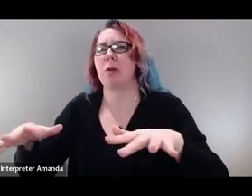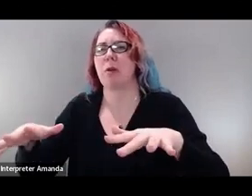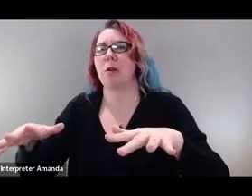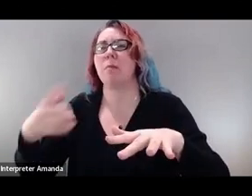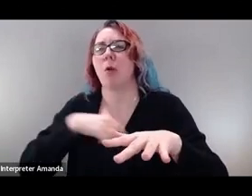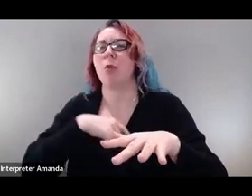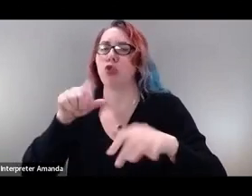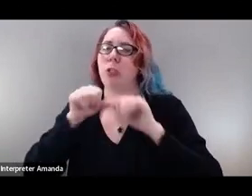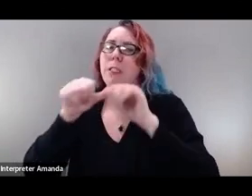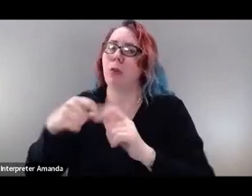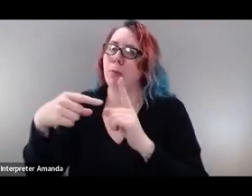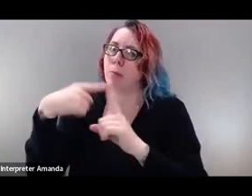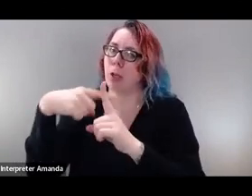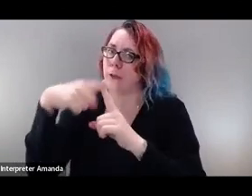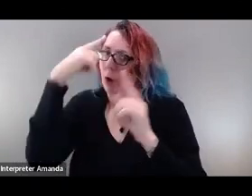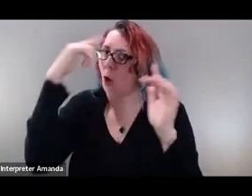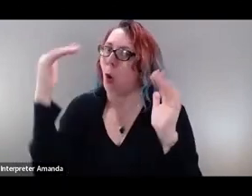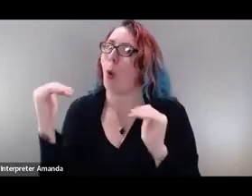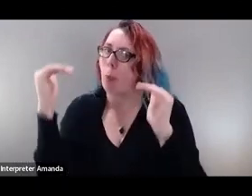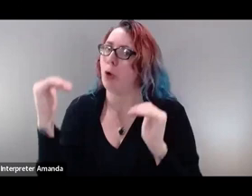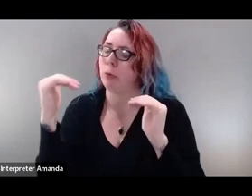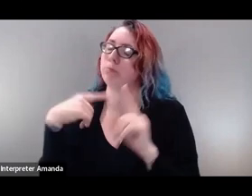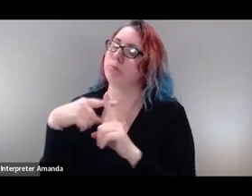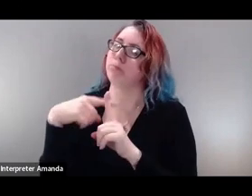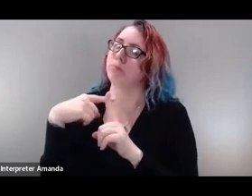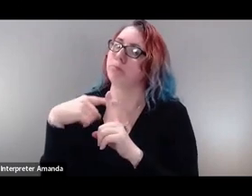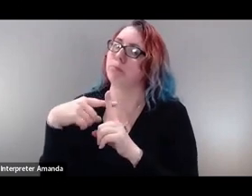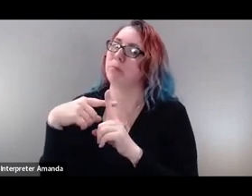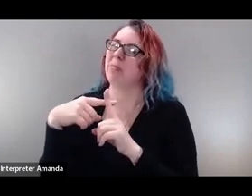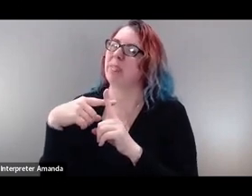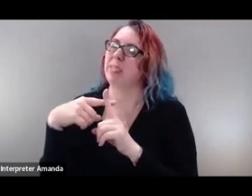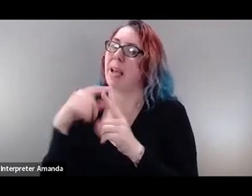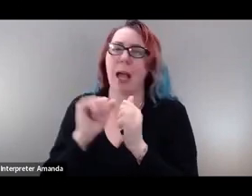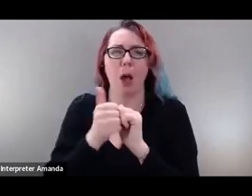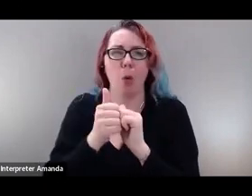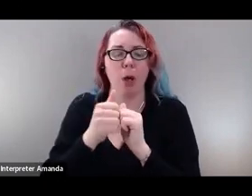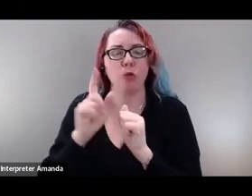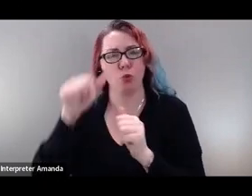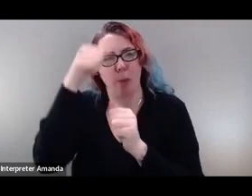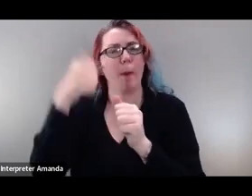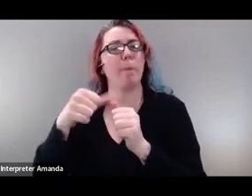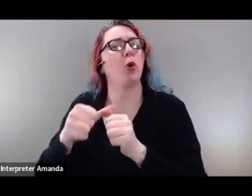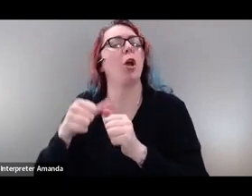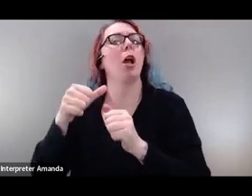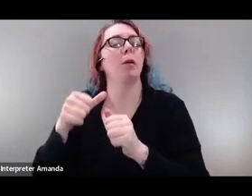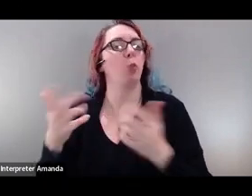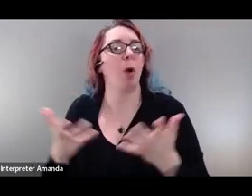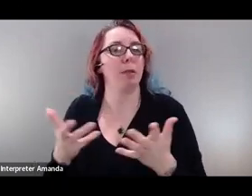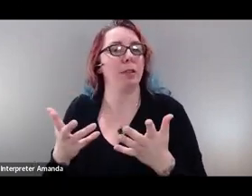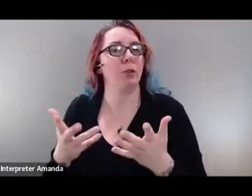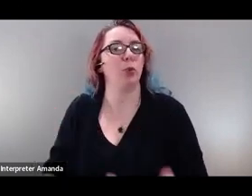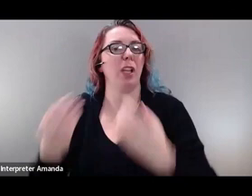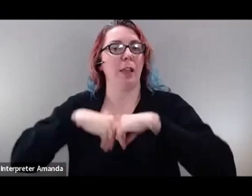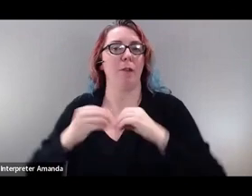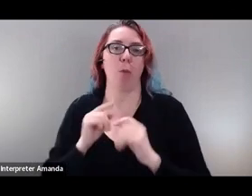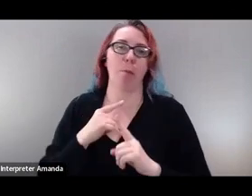question should be posted in the chat very soon. So please share one thing we should remember to infuse